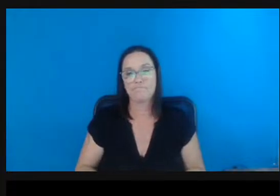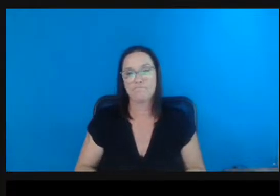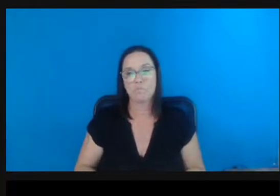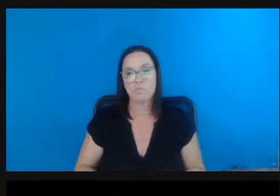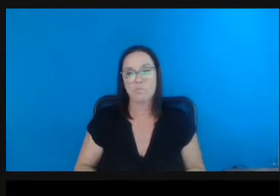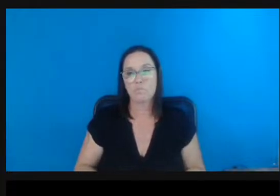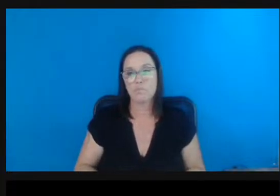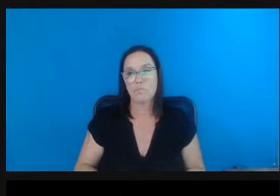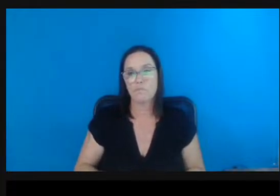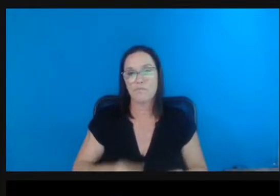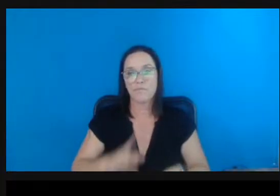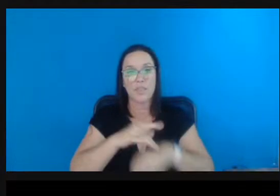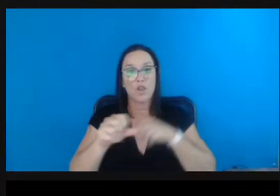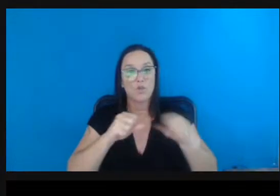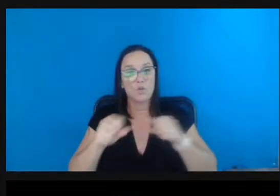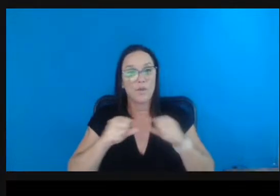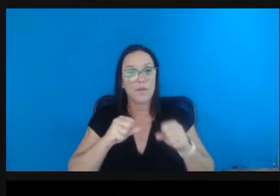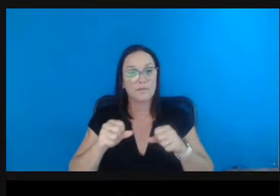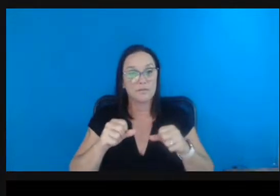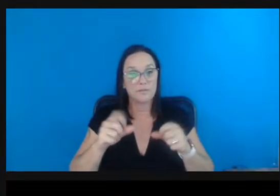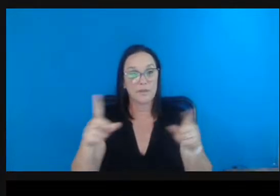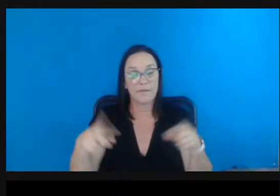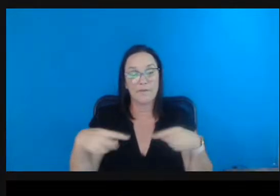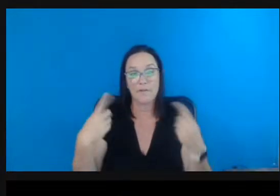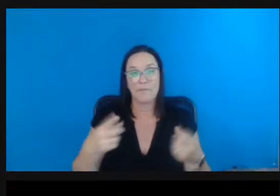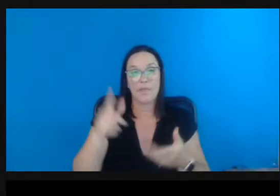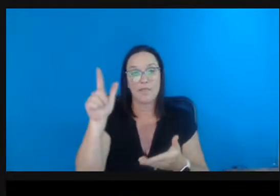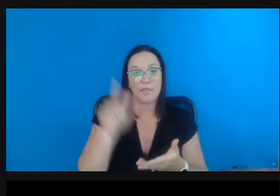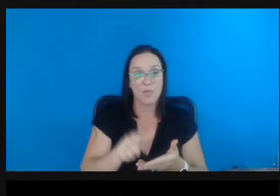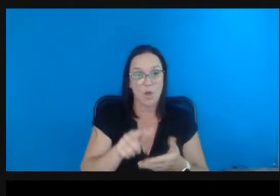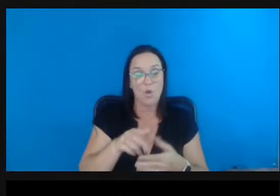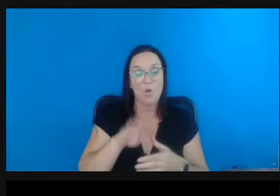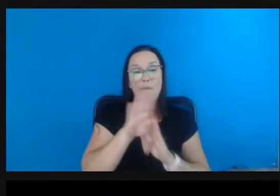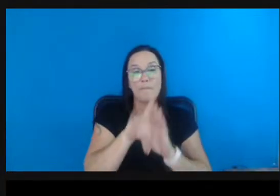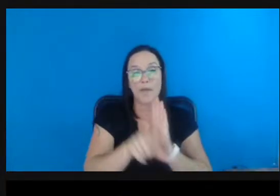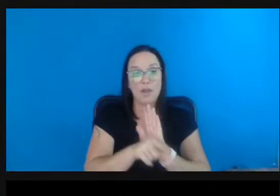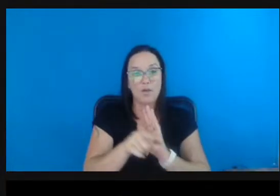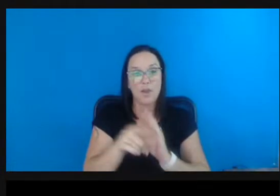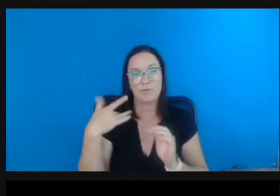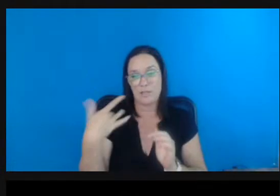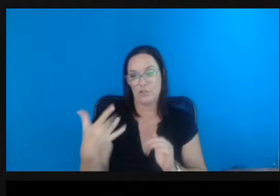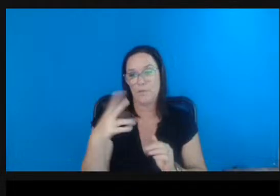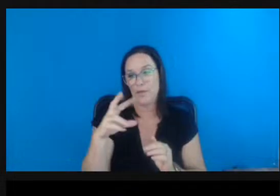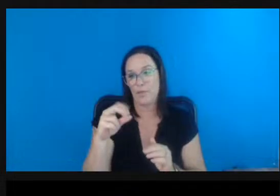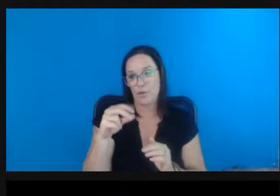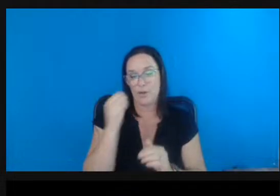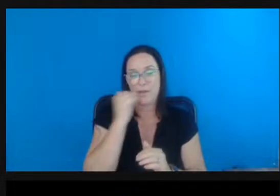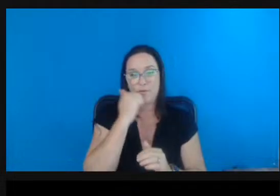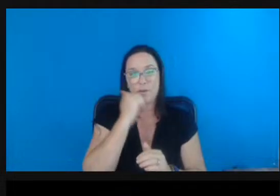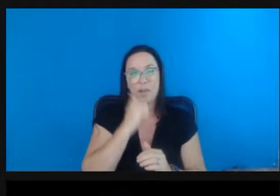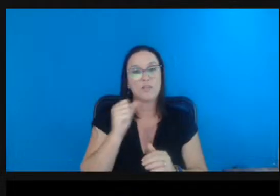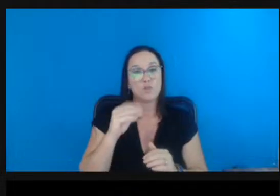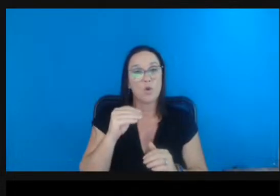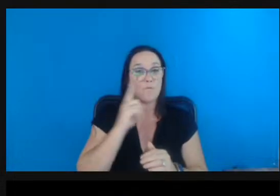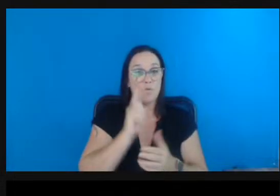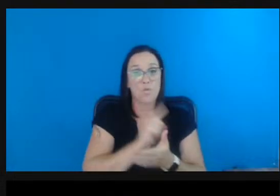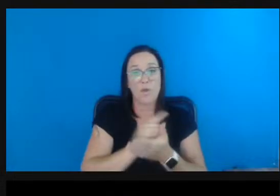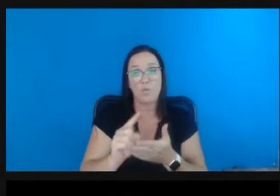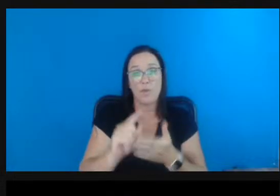So earthquakes have actually been low. Our background on a volcano is usually around 30 per day. So you can see this whole last week we're below